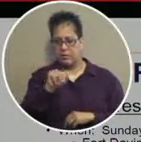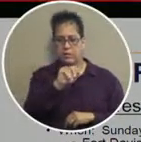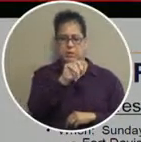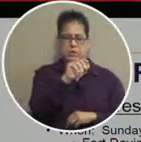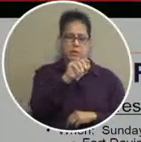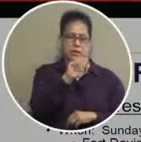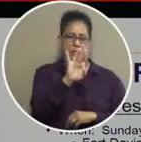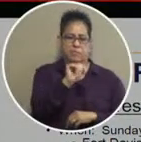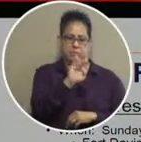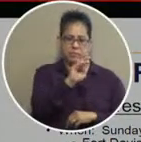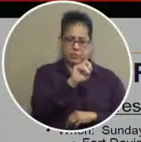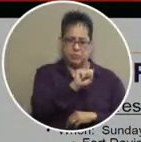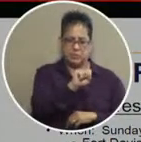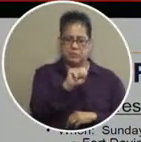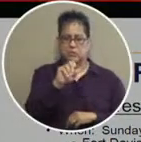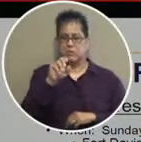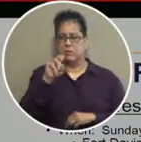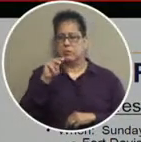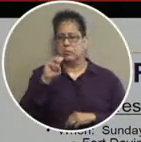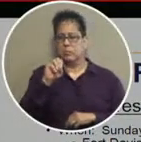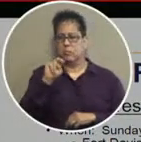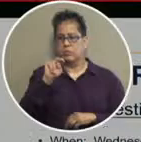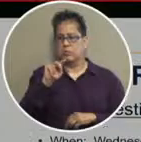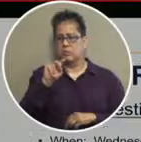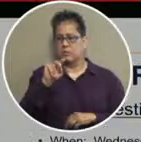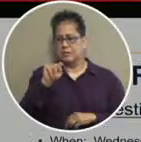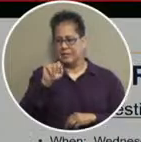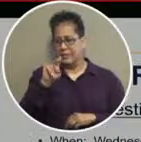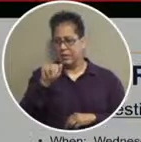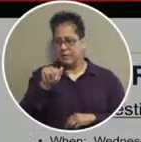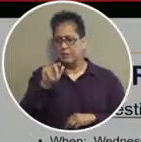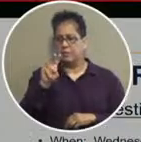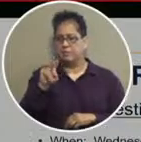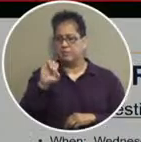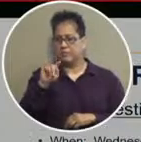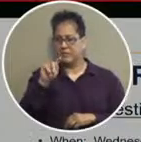Monte Vista. Next slide, please.